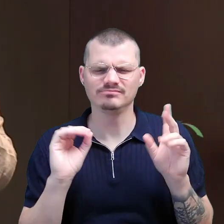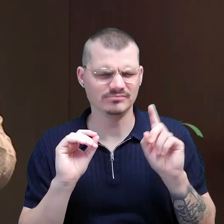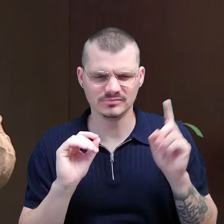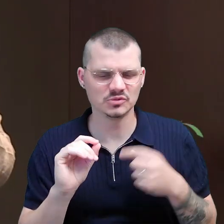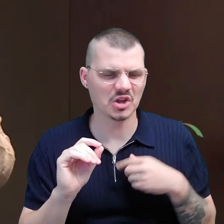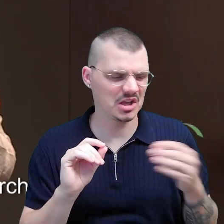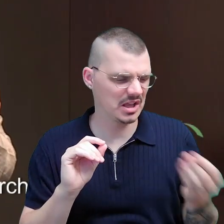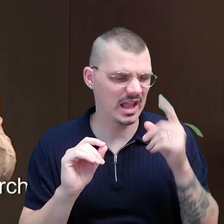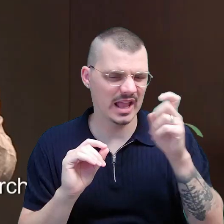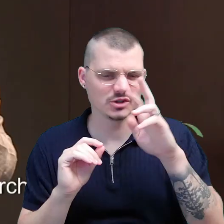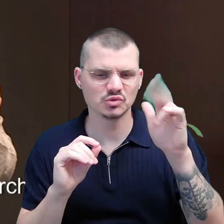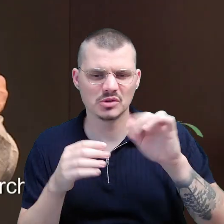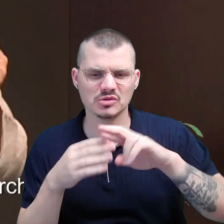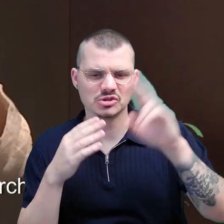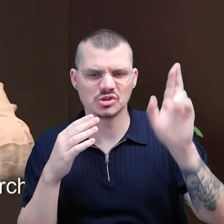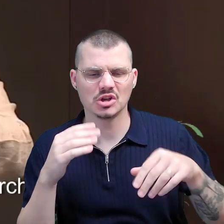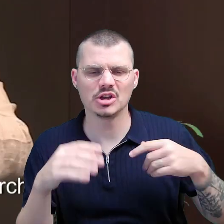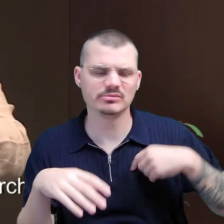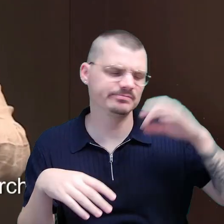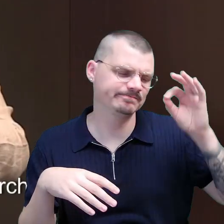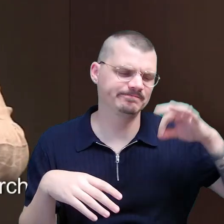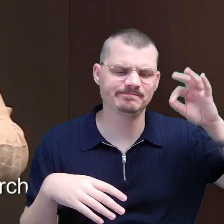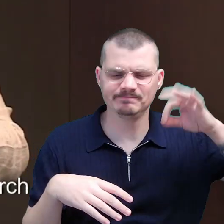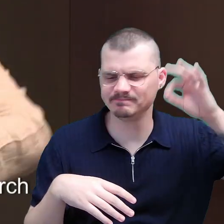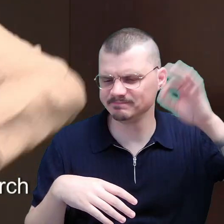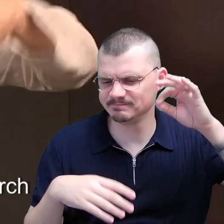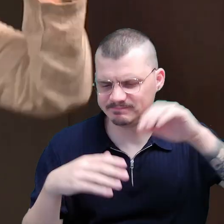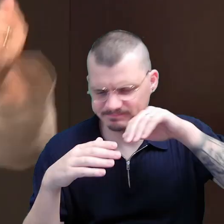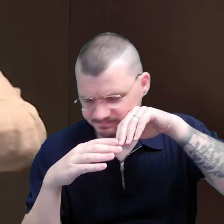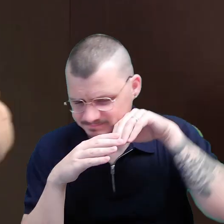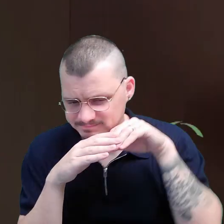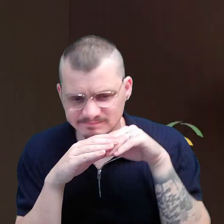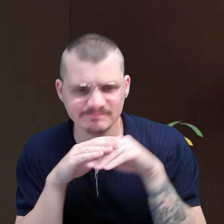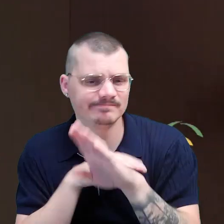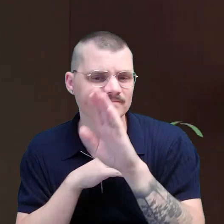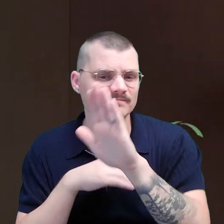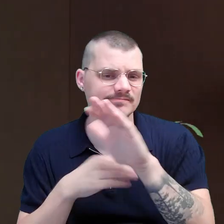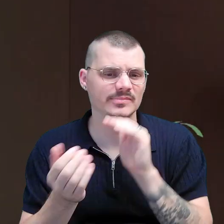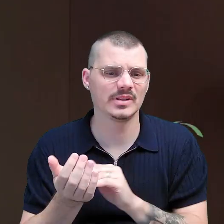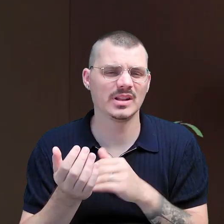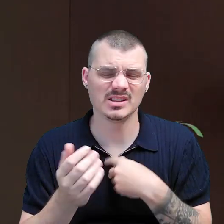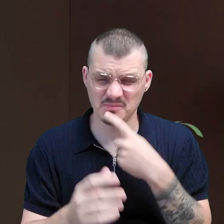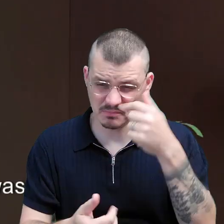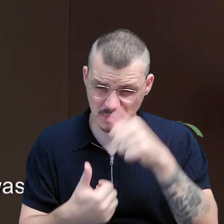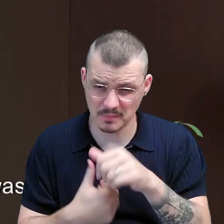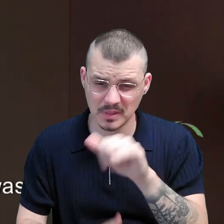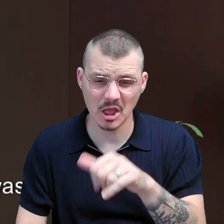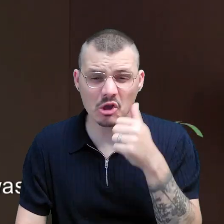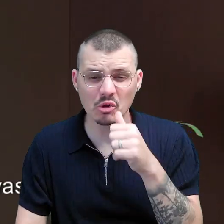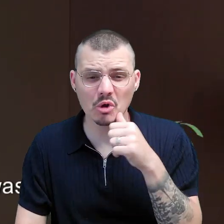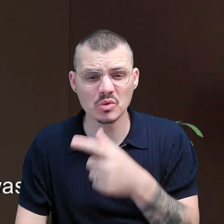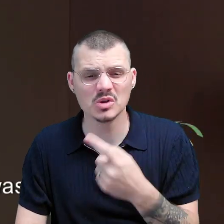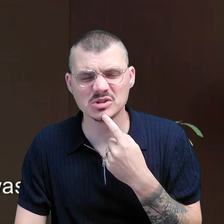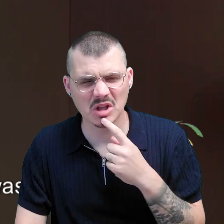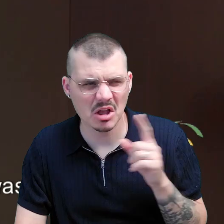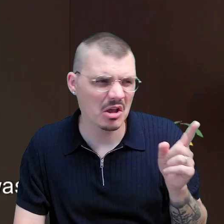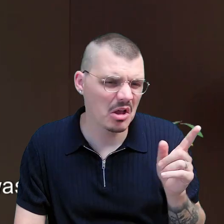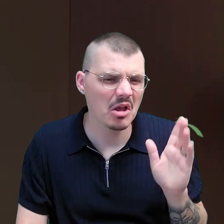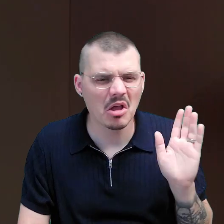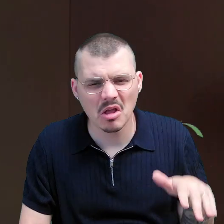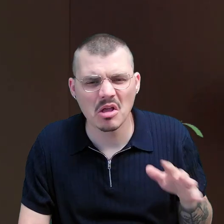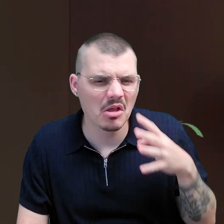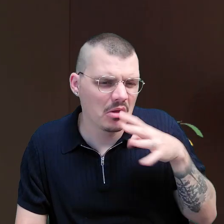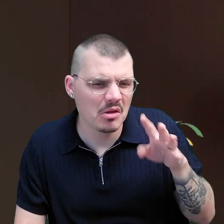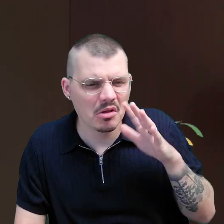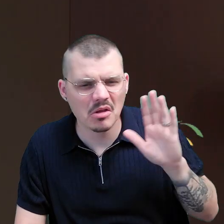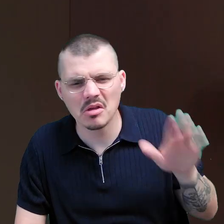this. And so I take the x-ray results and I march myself over to his clinic. I say, you know that gal who you said was